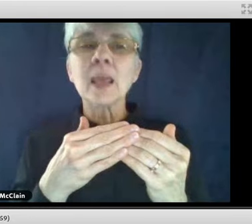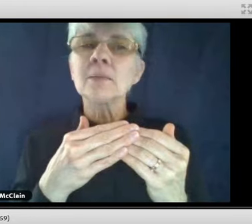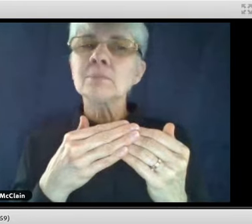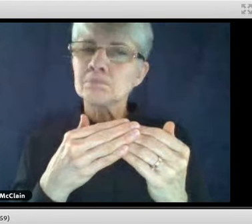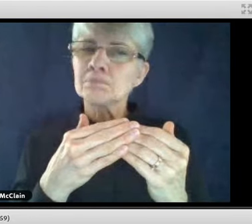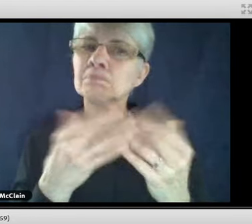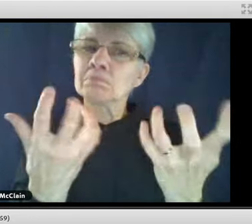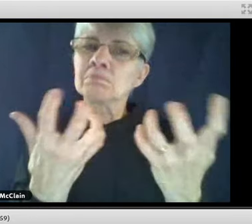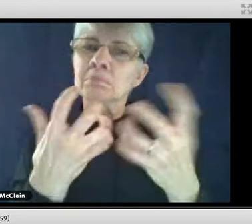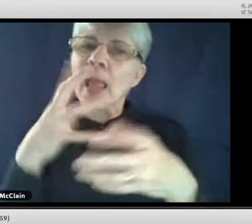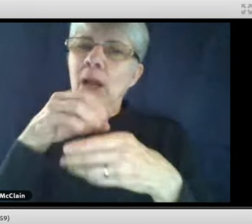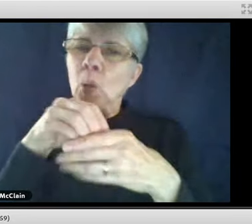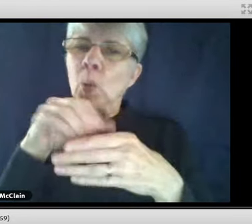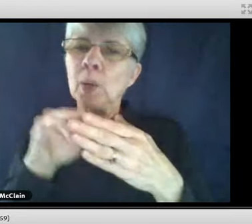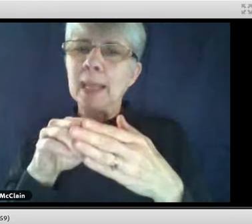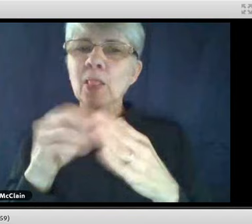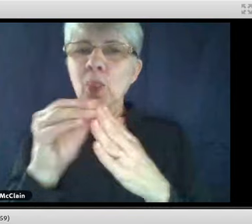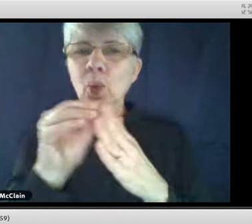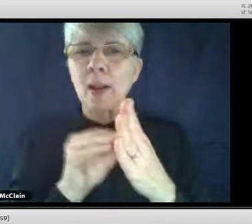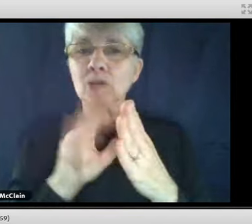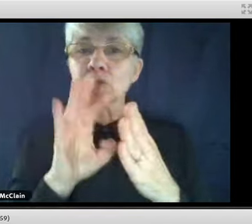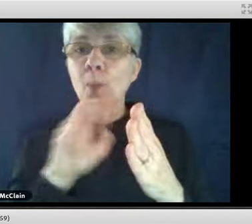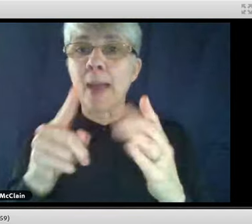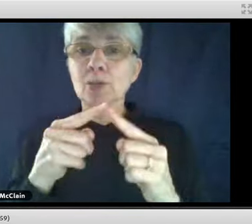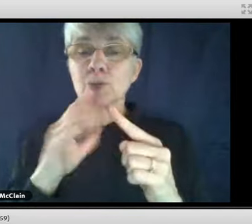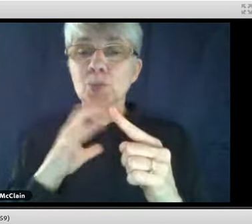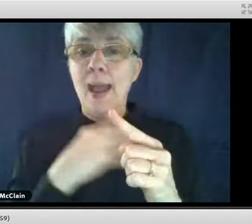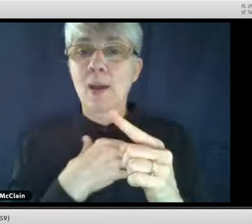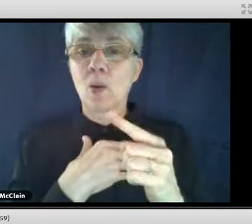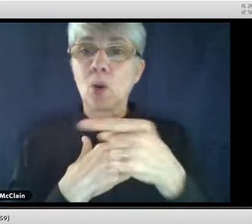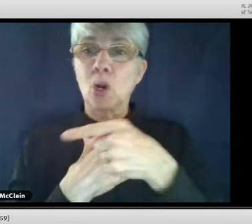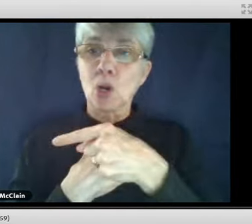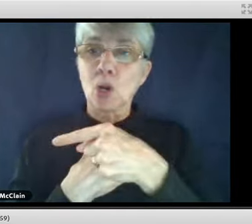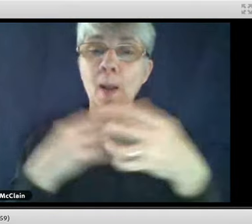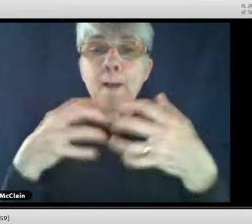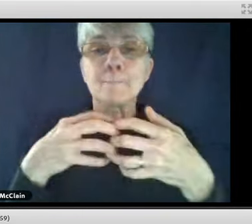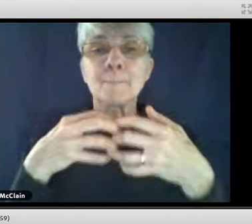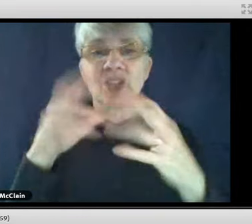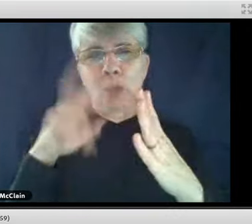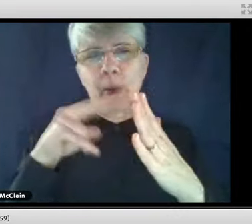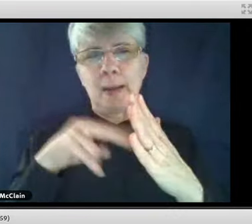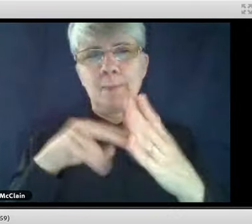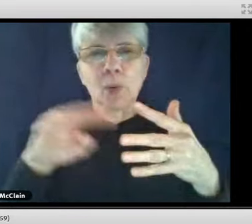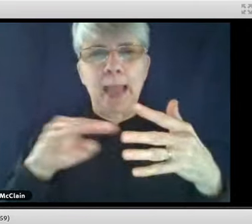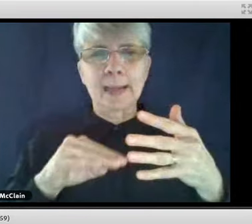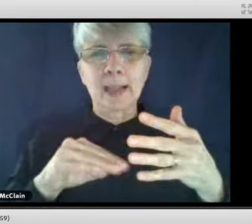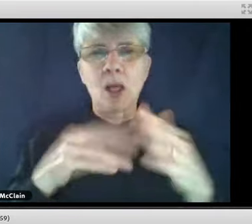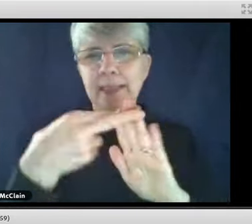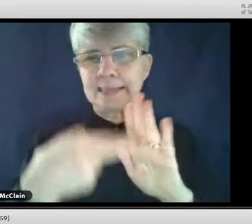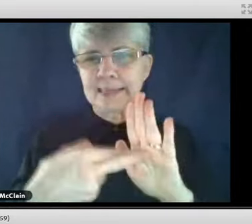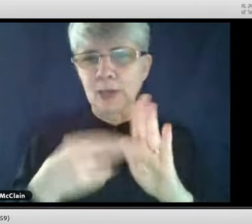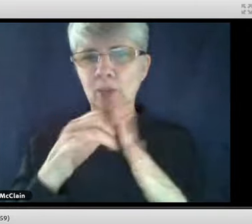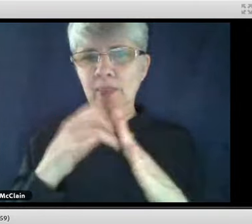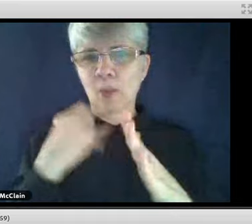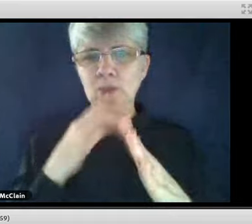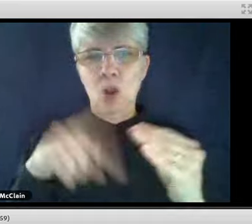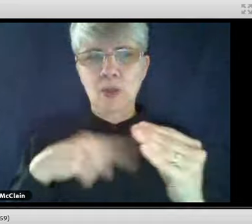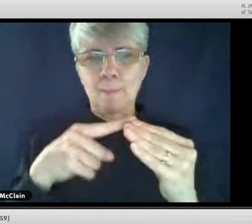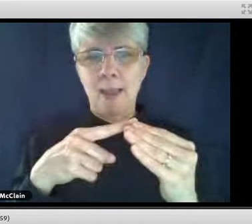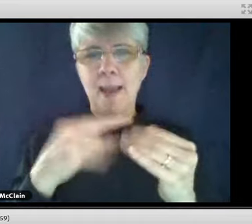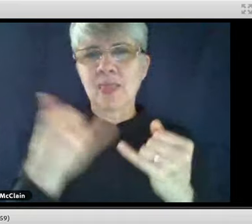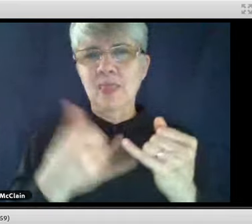record. So once again, going back to our machine readable cataloging standard that we talked about in the last